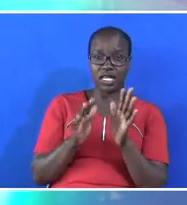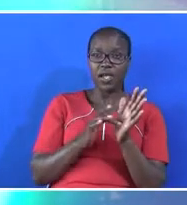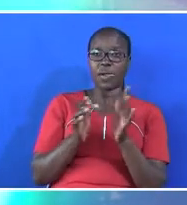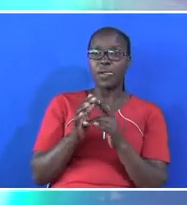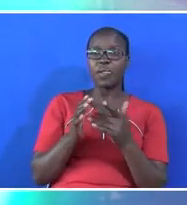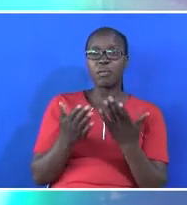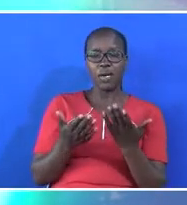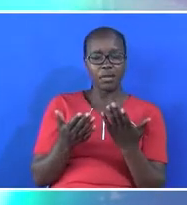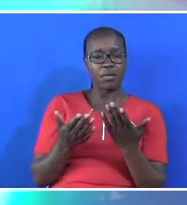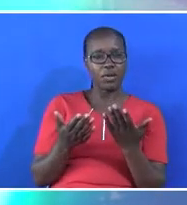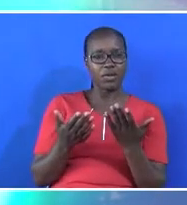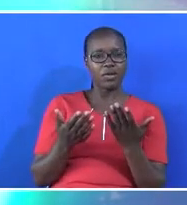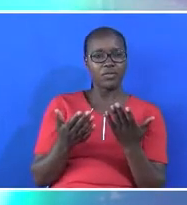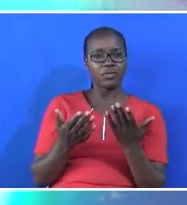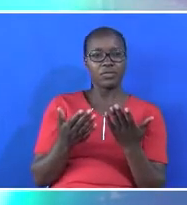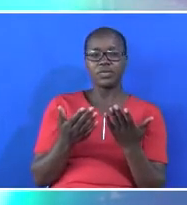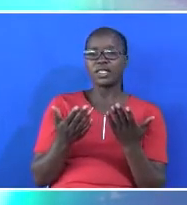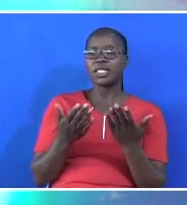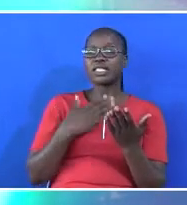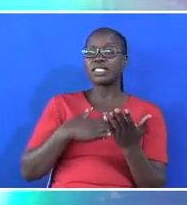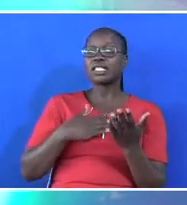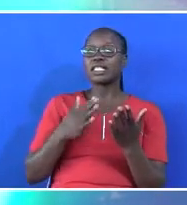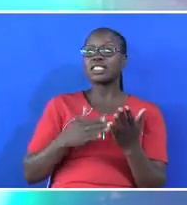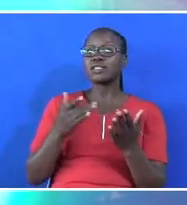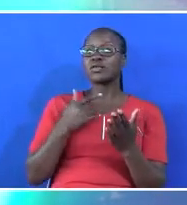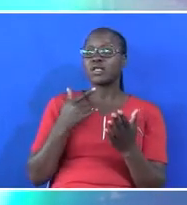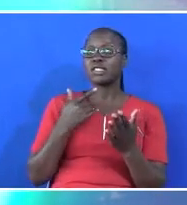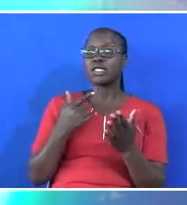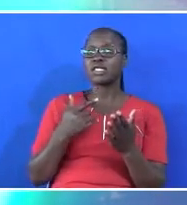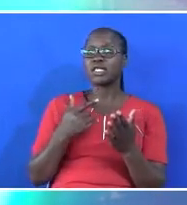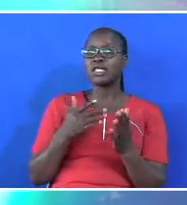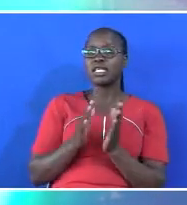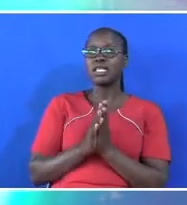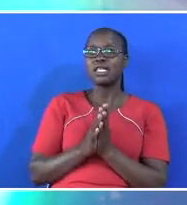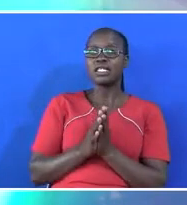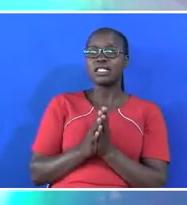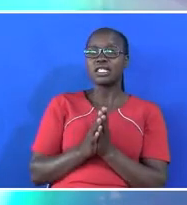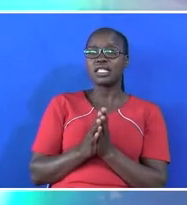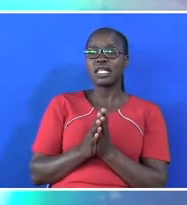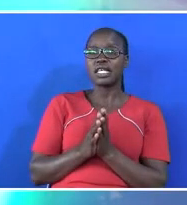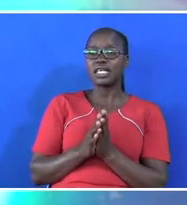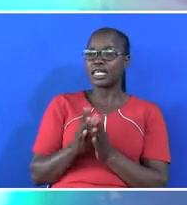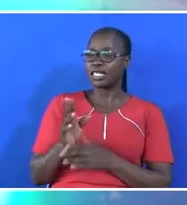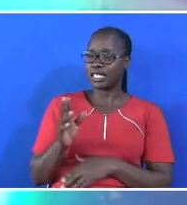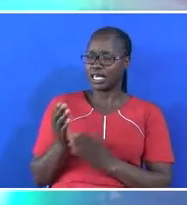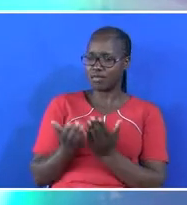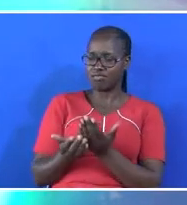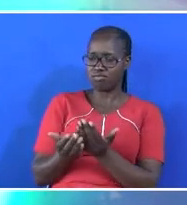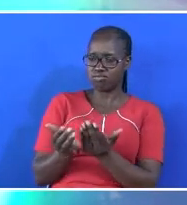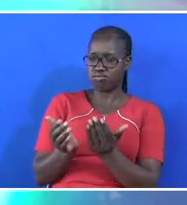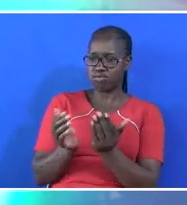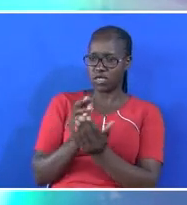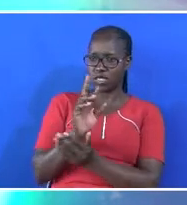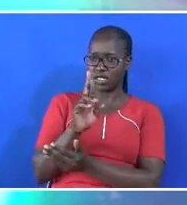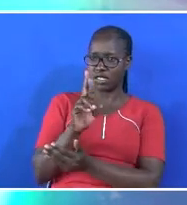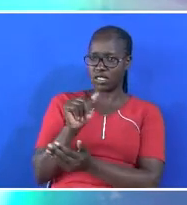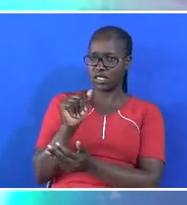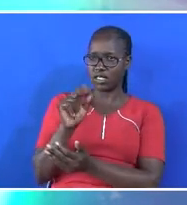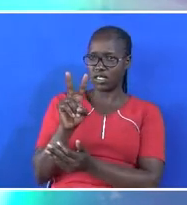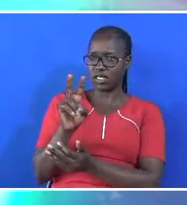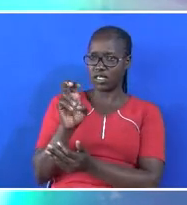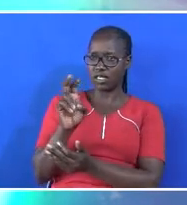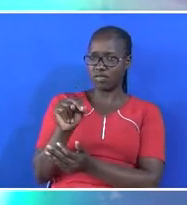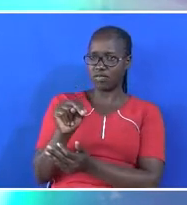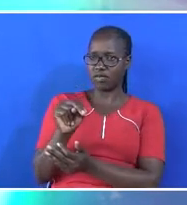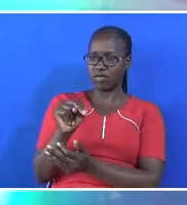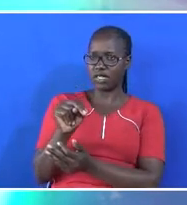Bible, the scientists will tell you that the baby raven or the nestlings of the raven have been